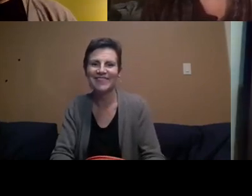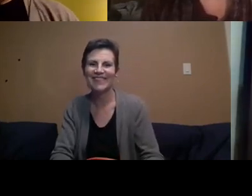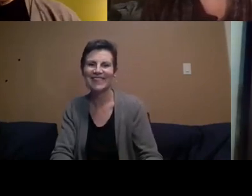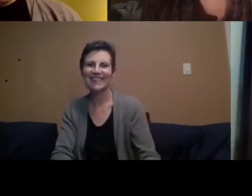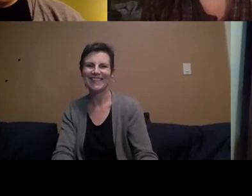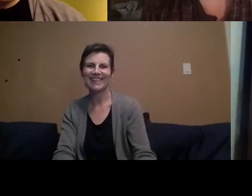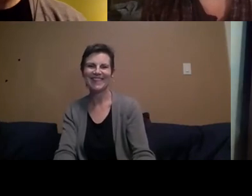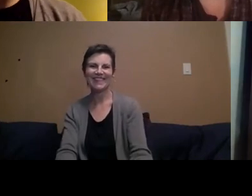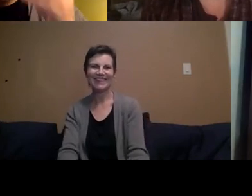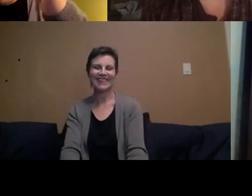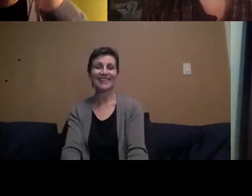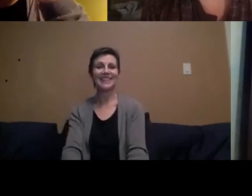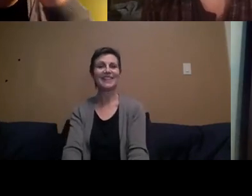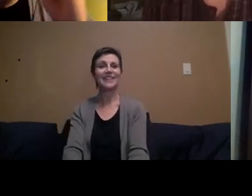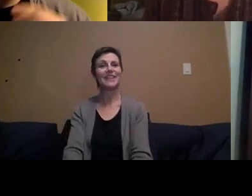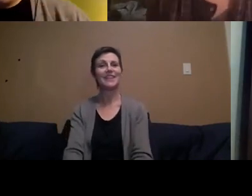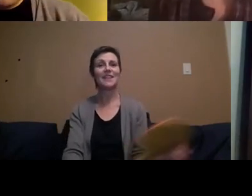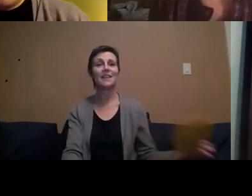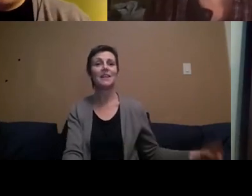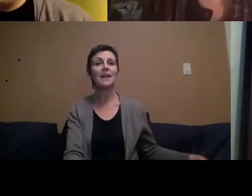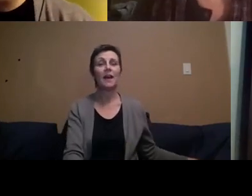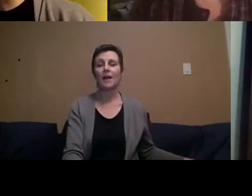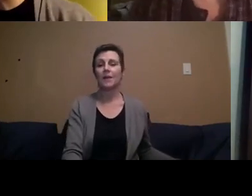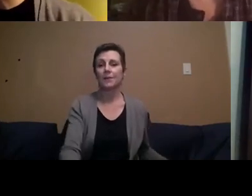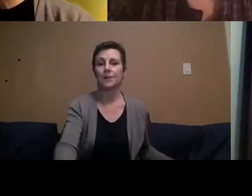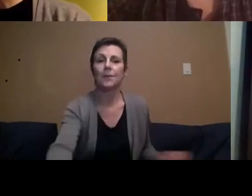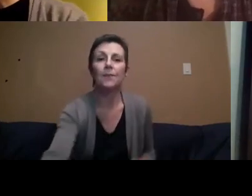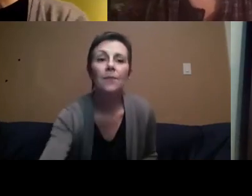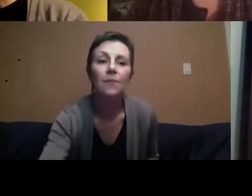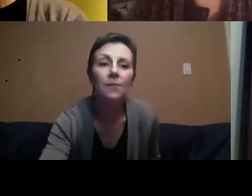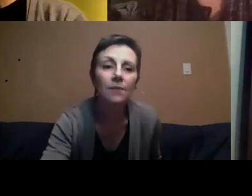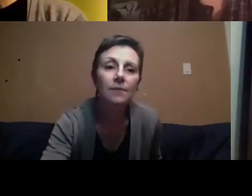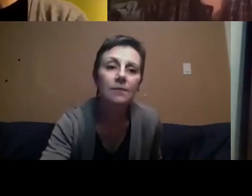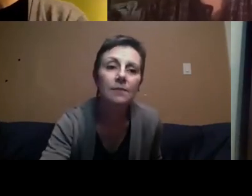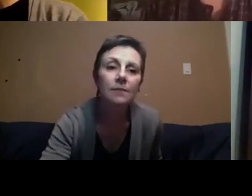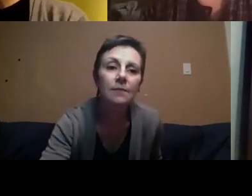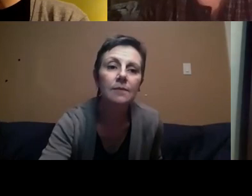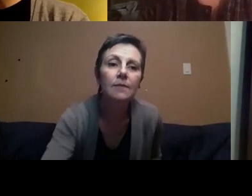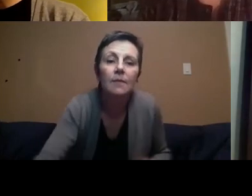All right. Jean, from your line, please.